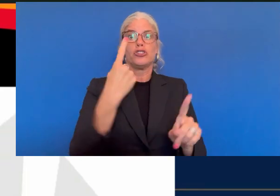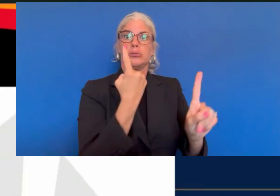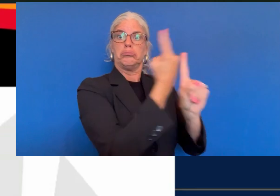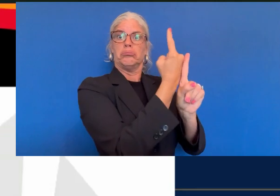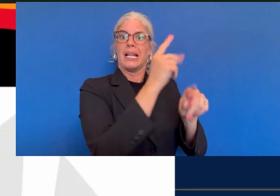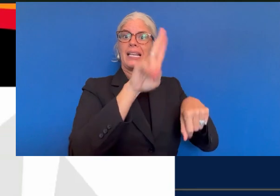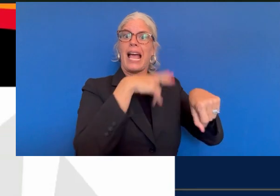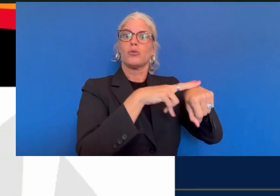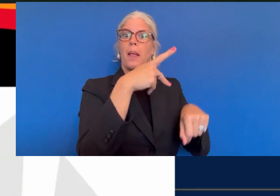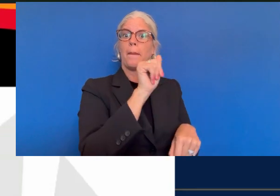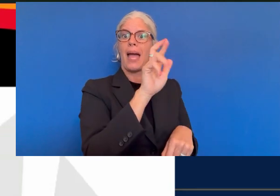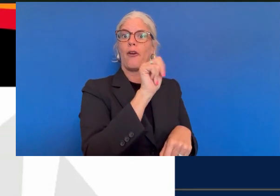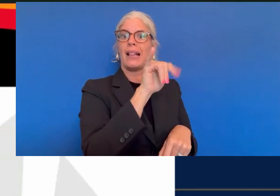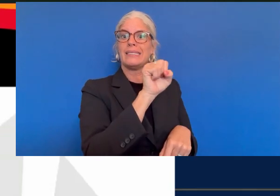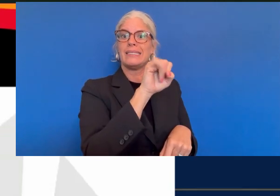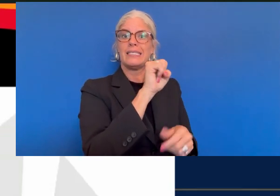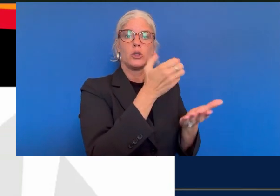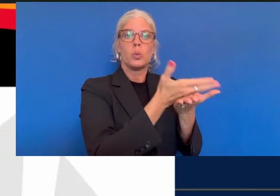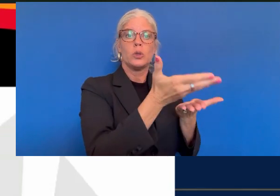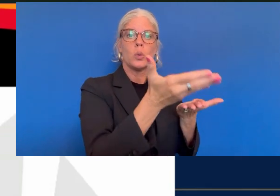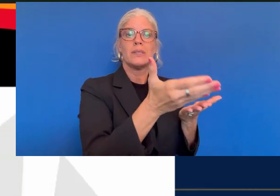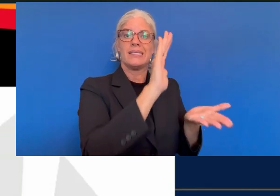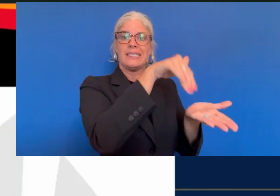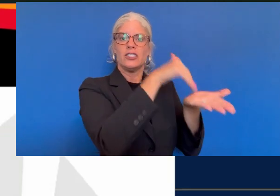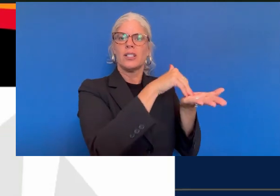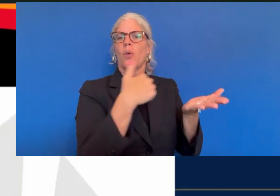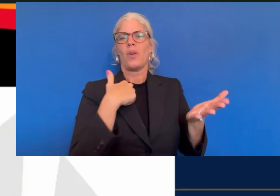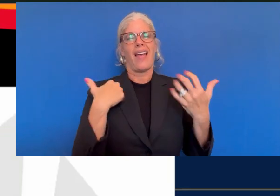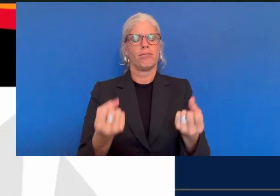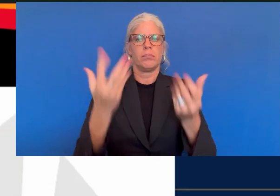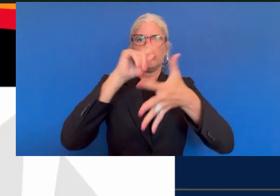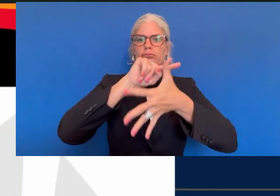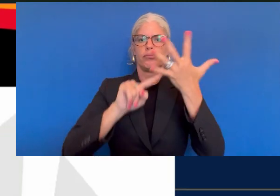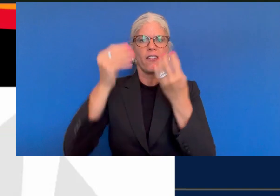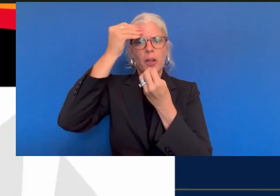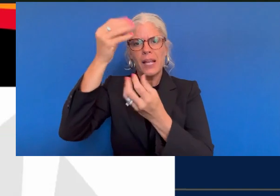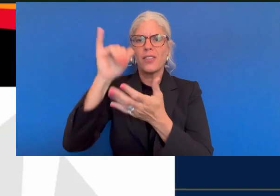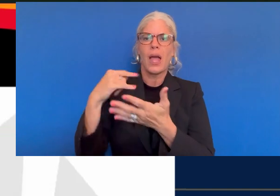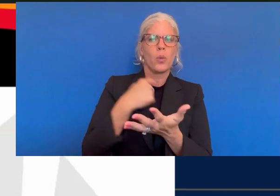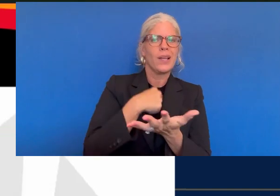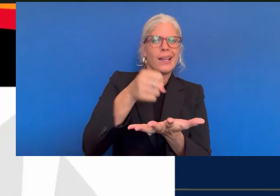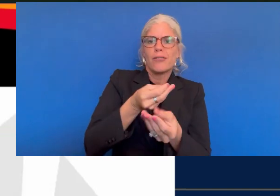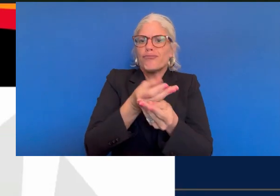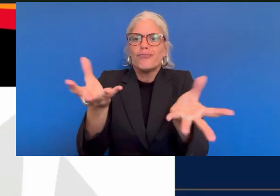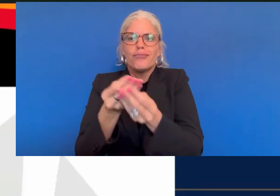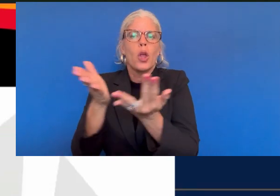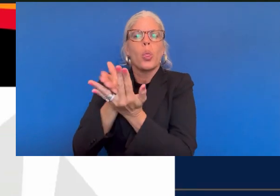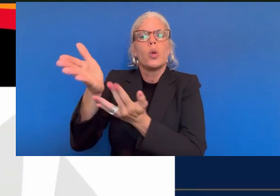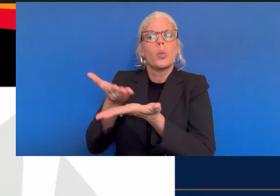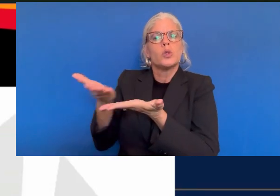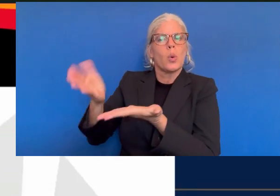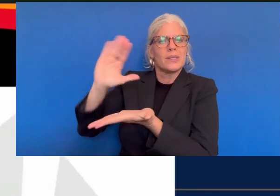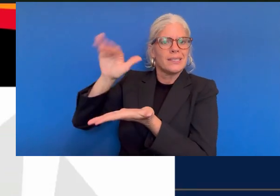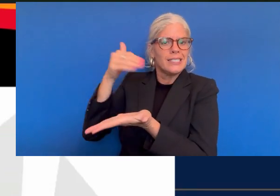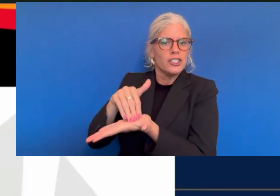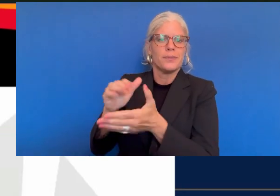Center. We've got a lot of great information that we offer here through the Resource Center. We've got some other resources that we found in